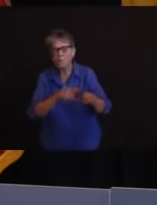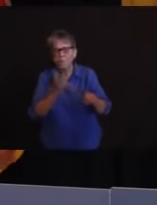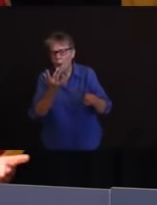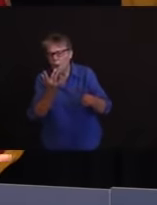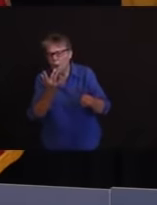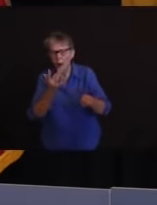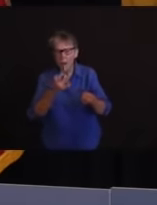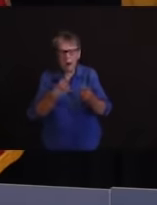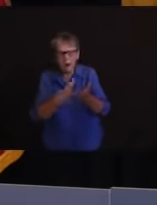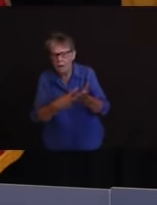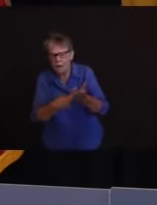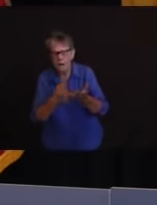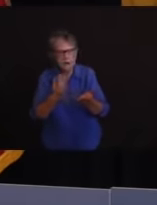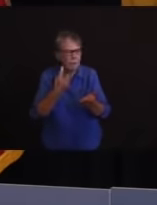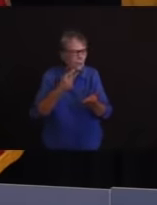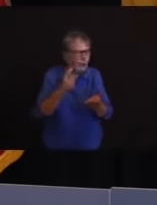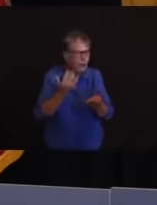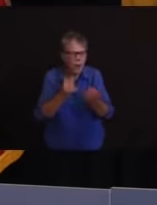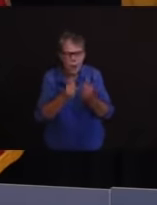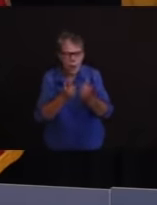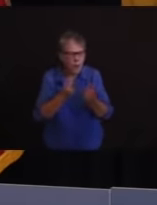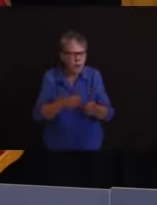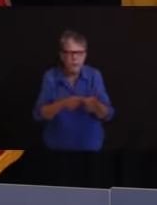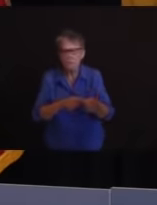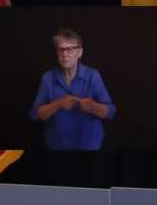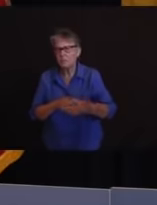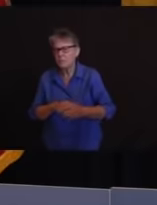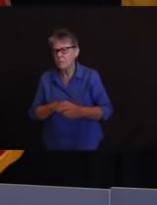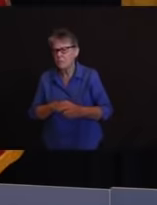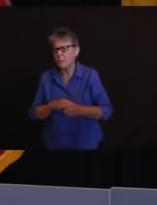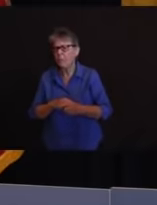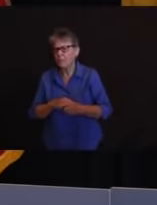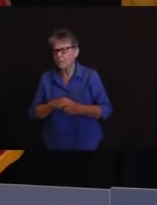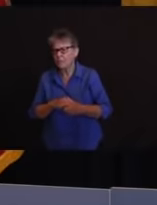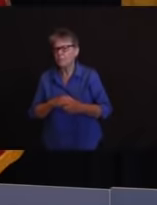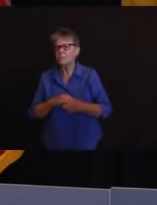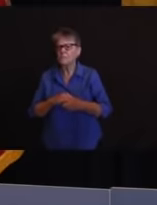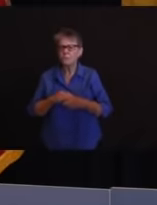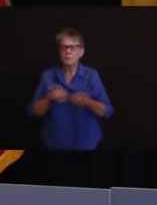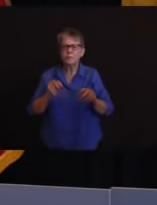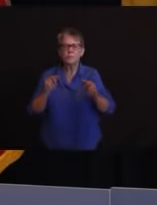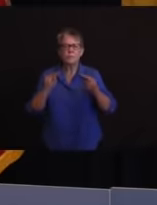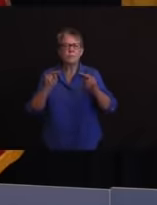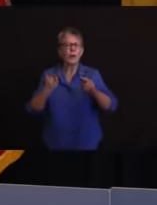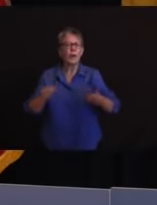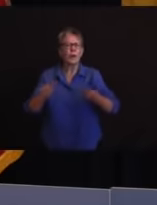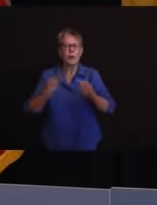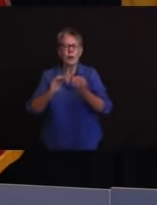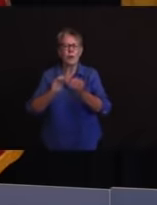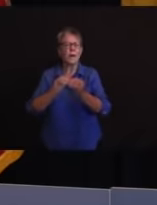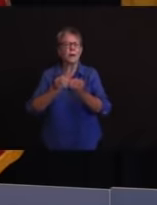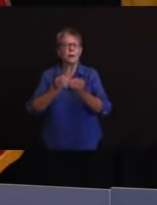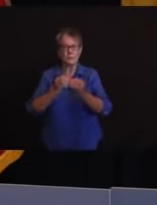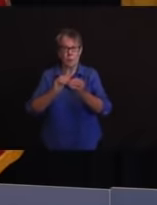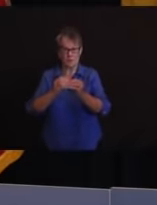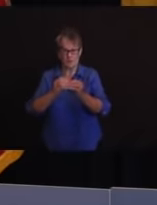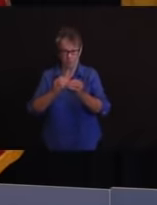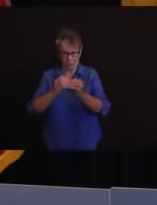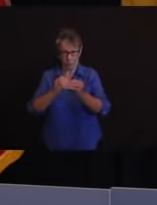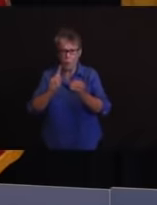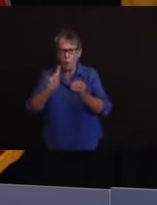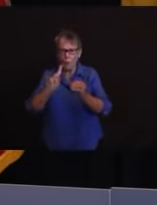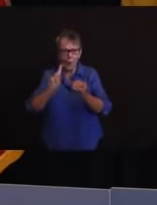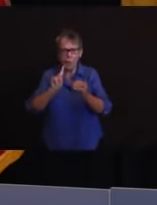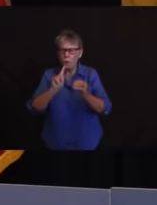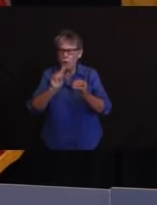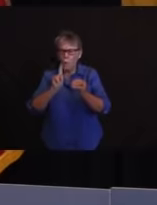hard numbers, as have been mentioned here, but we also look at the sense of what goes into those hard numbers, as well as something that is a little bit harder to quantitate, which